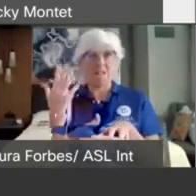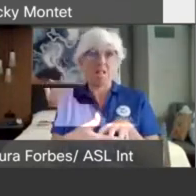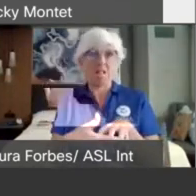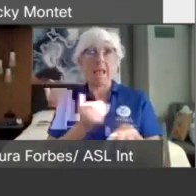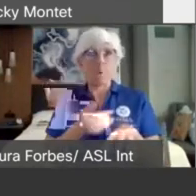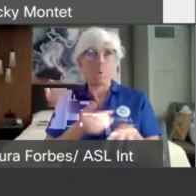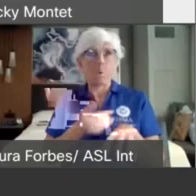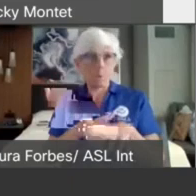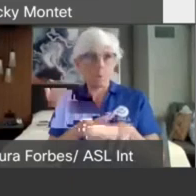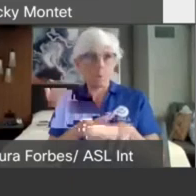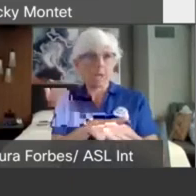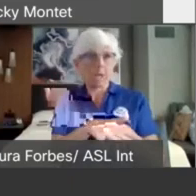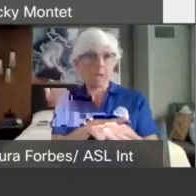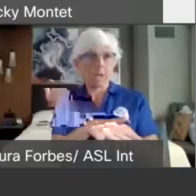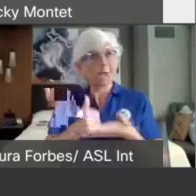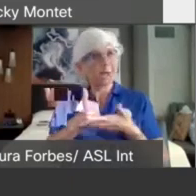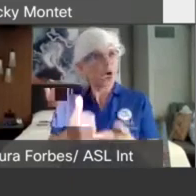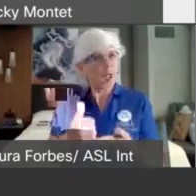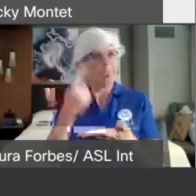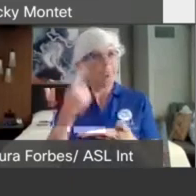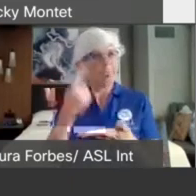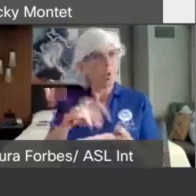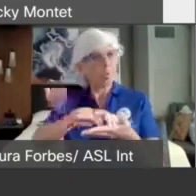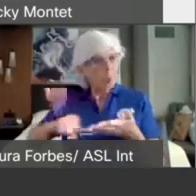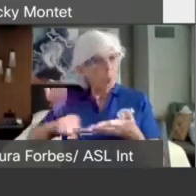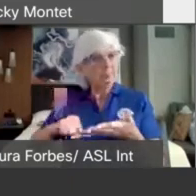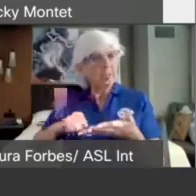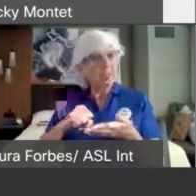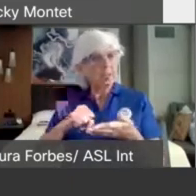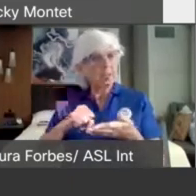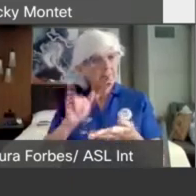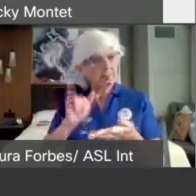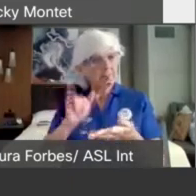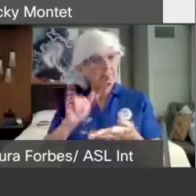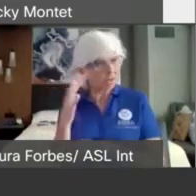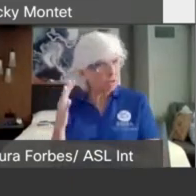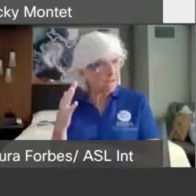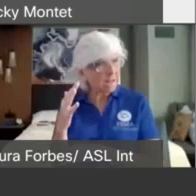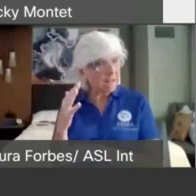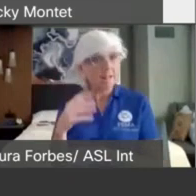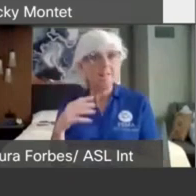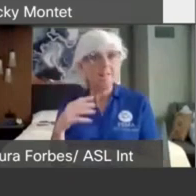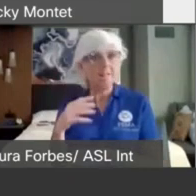there assistance for debris removal? The estimates for tree service are $600 and